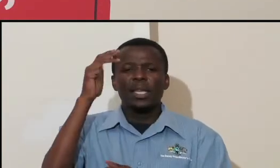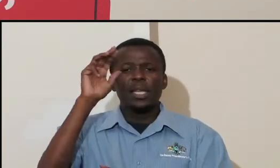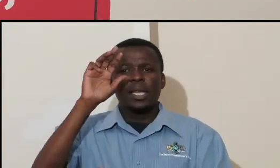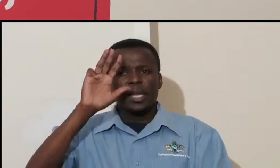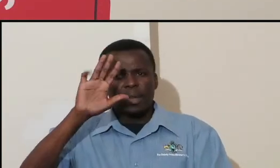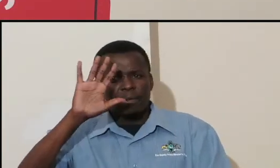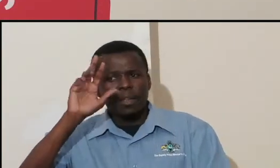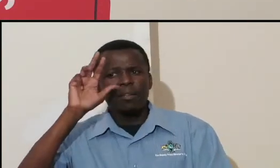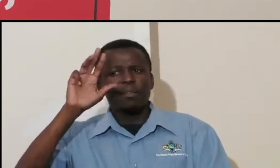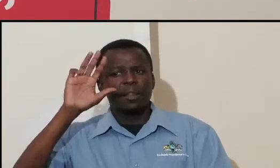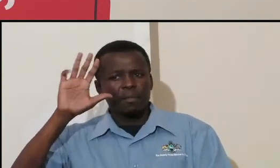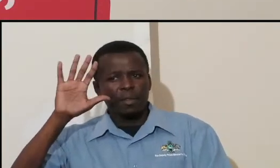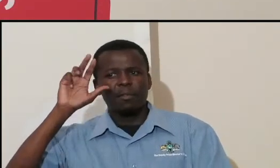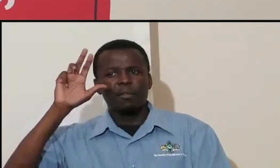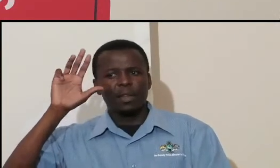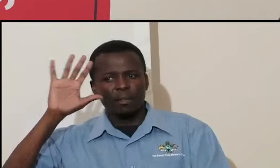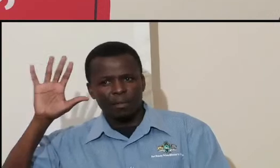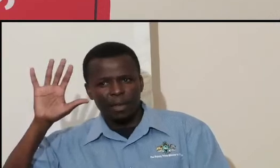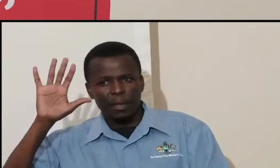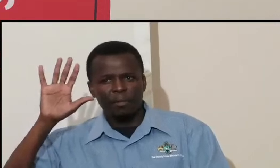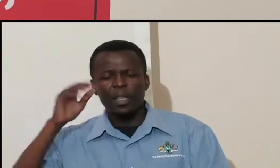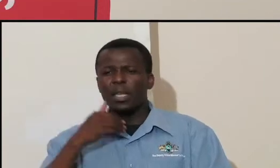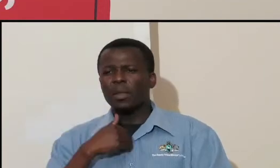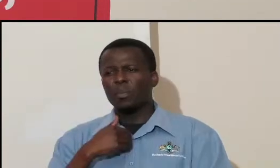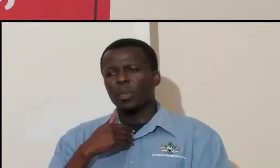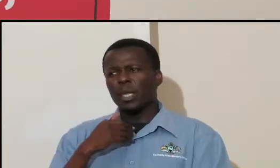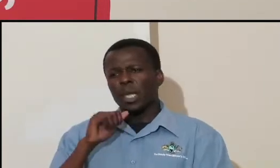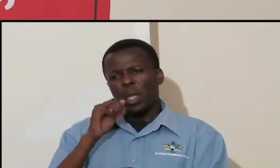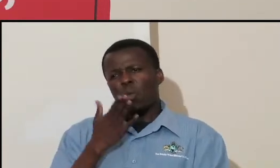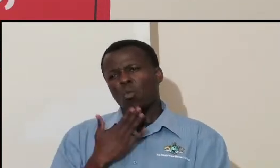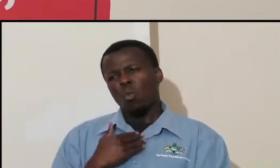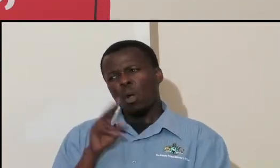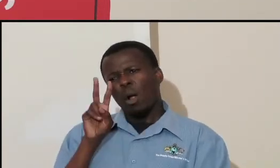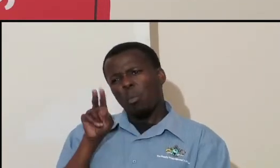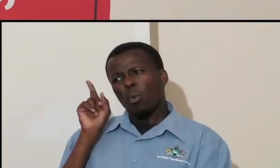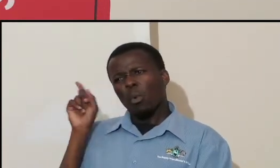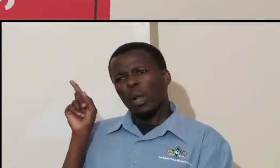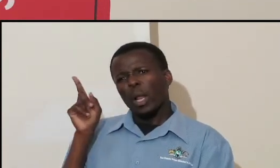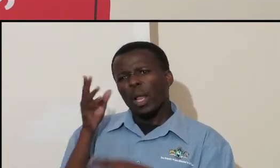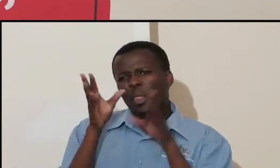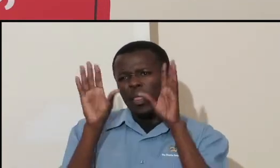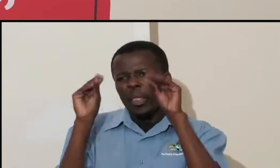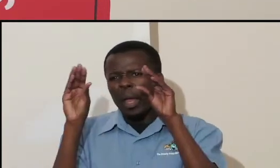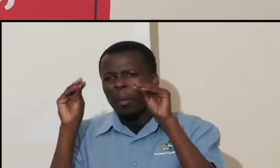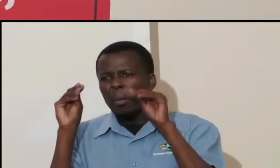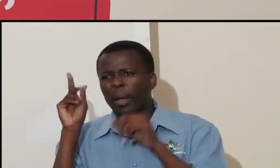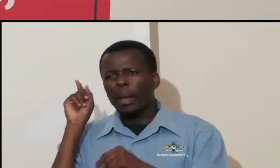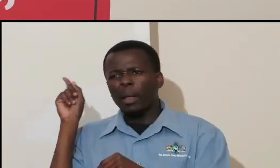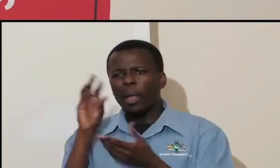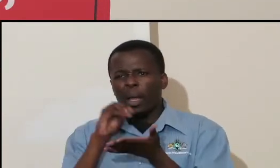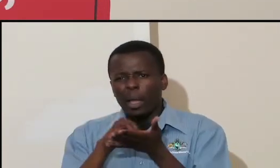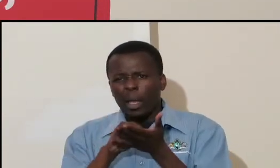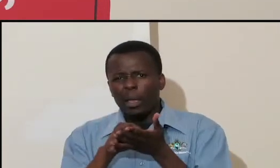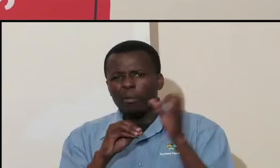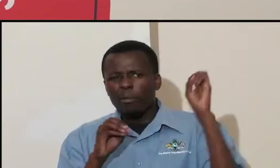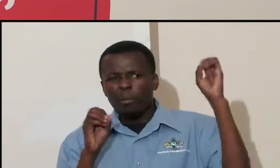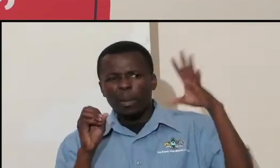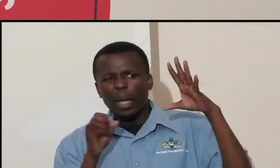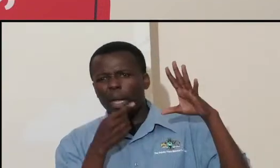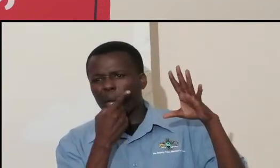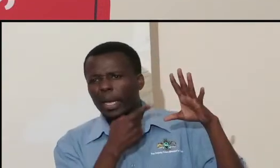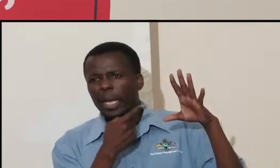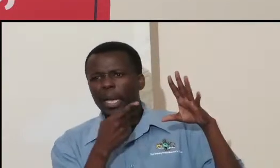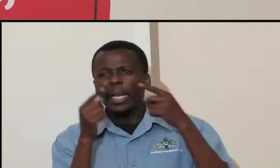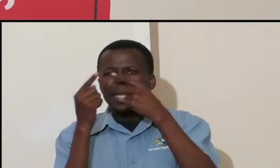I know that I would have liked to have seen the different numbers, you know, whether it's 98, 97, 97, or